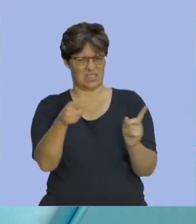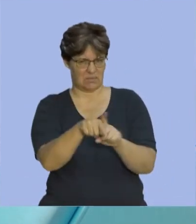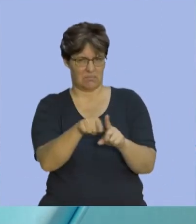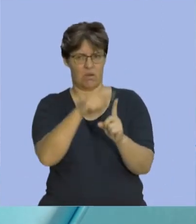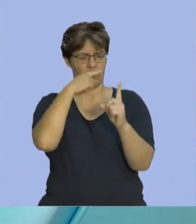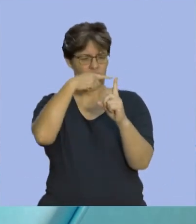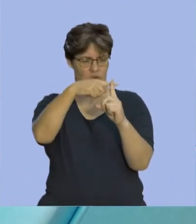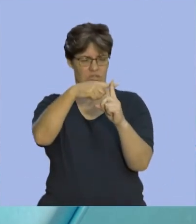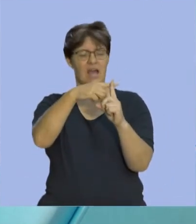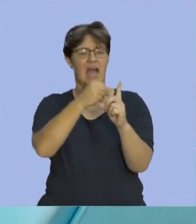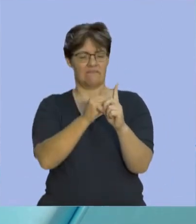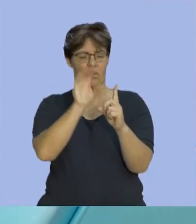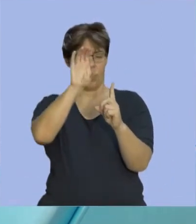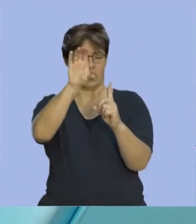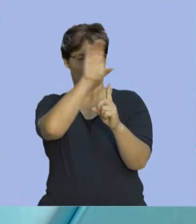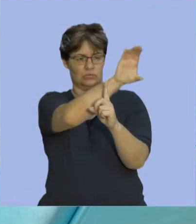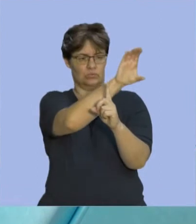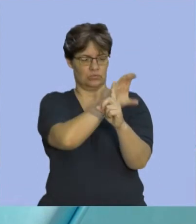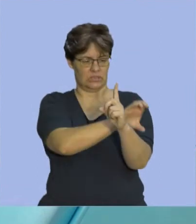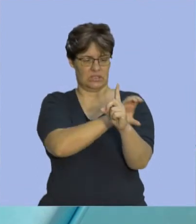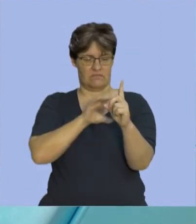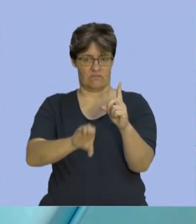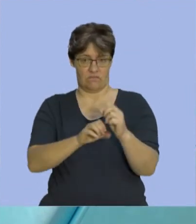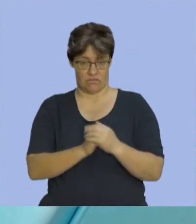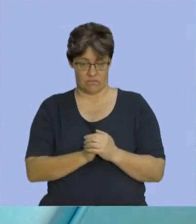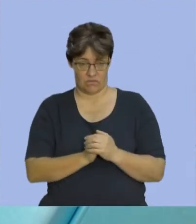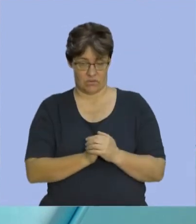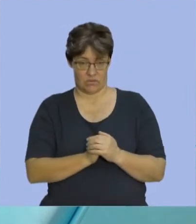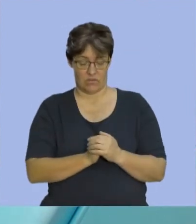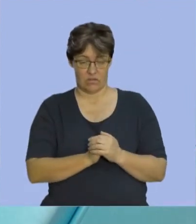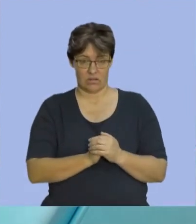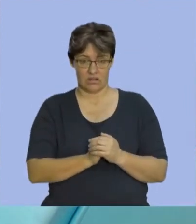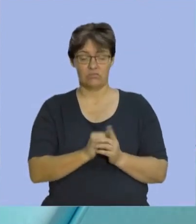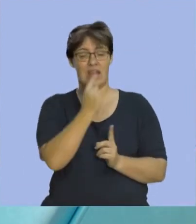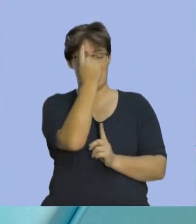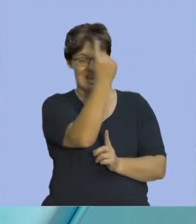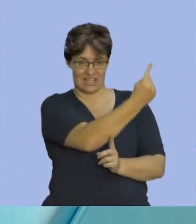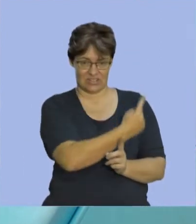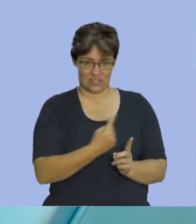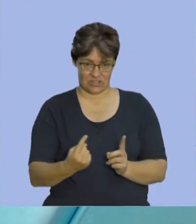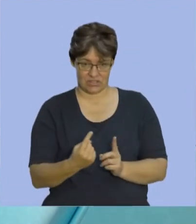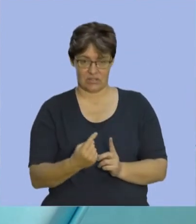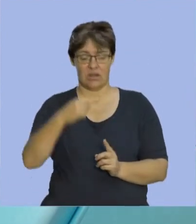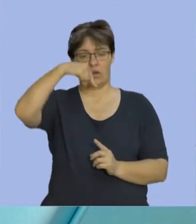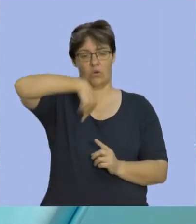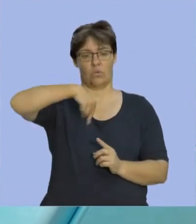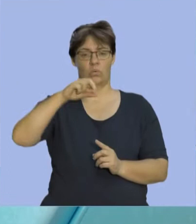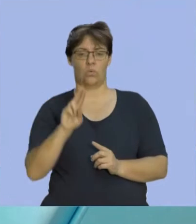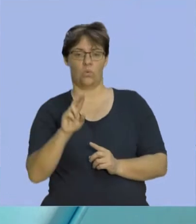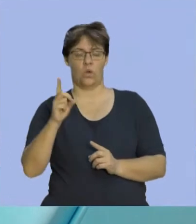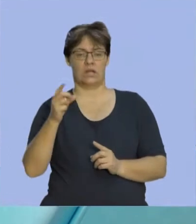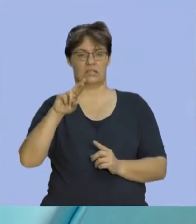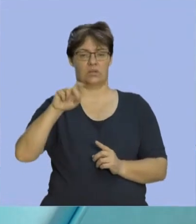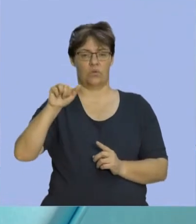cross, right? As a cross, you know, there's 4 spaces that a cross normally makes, and each one of them, we call it